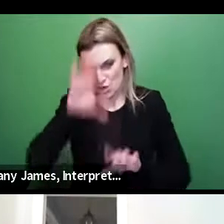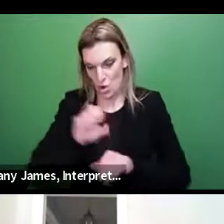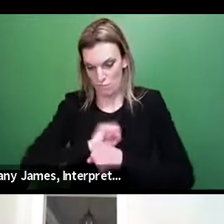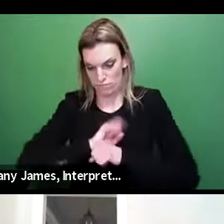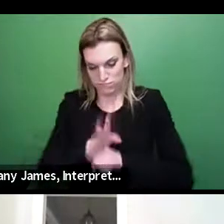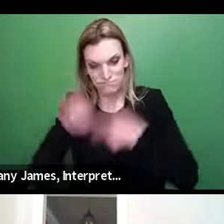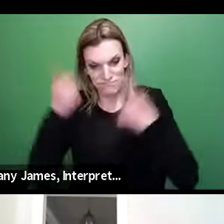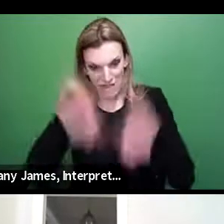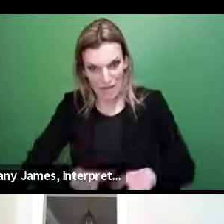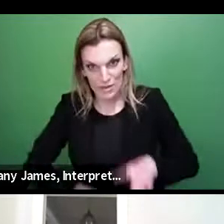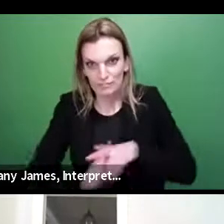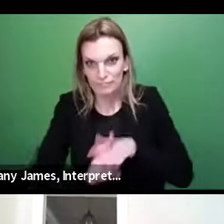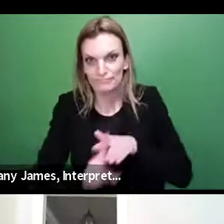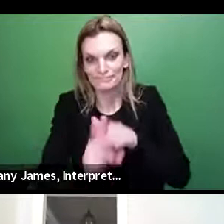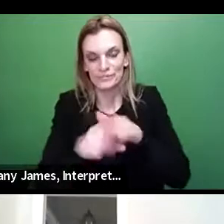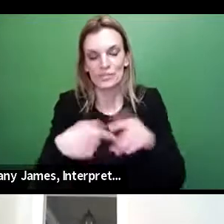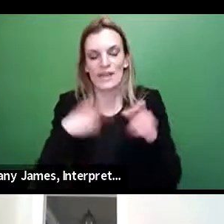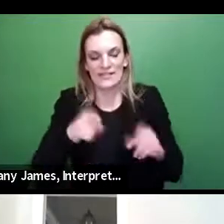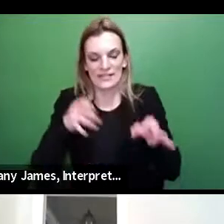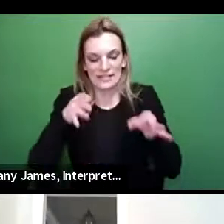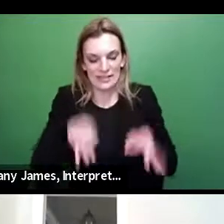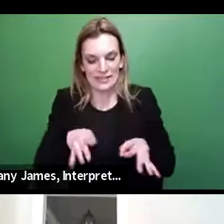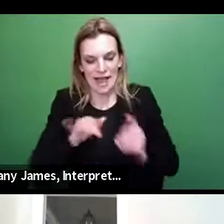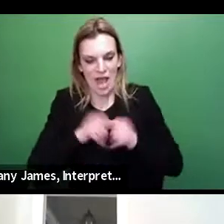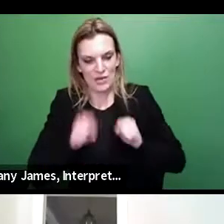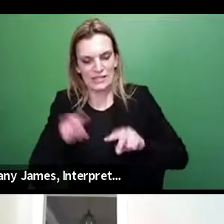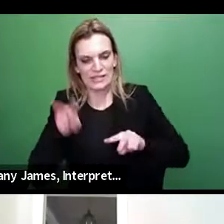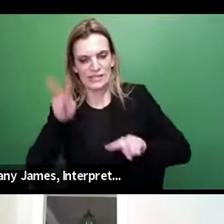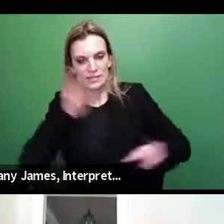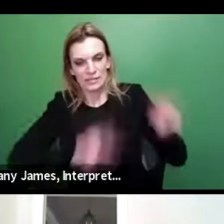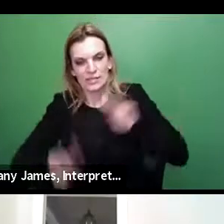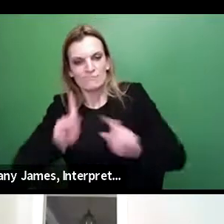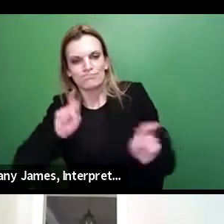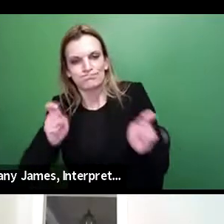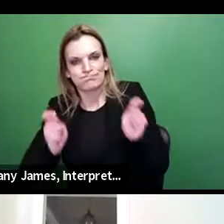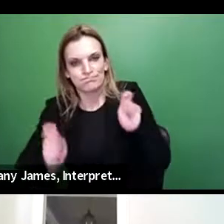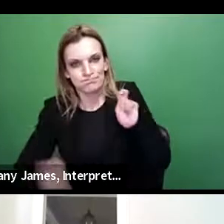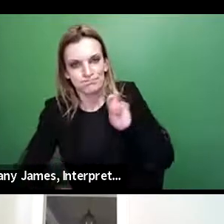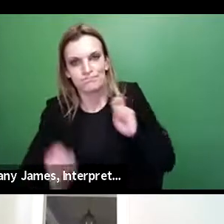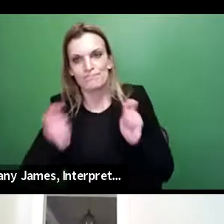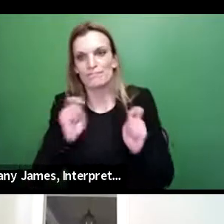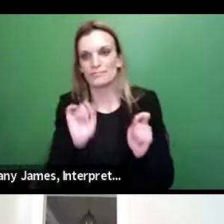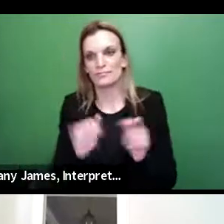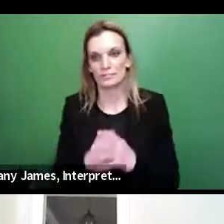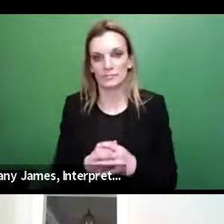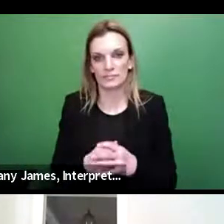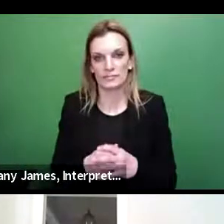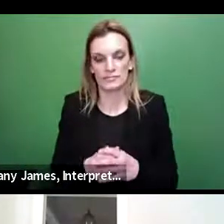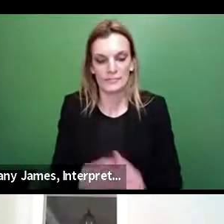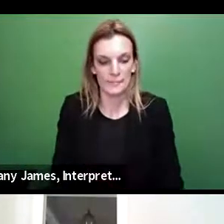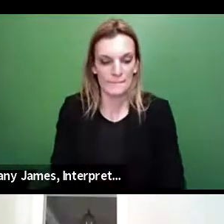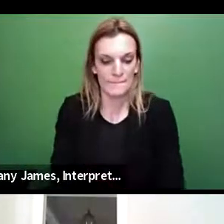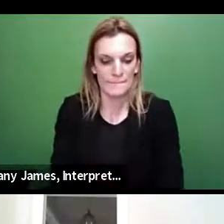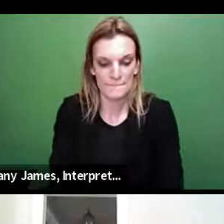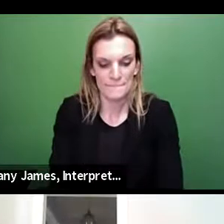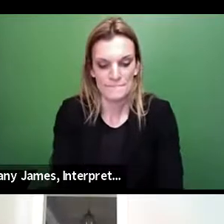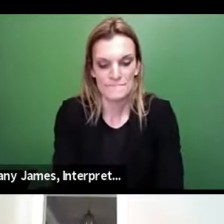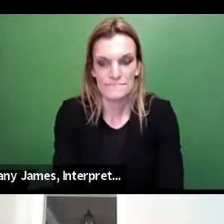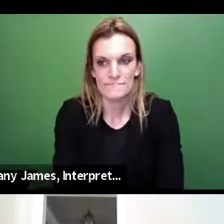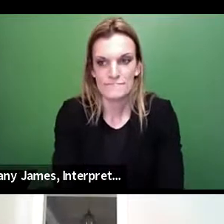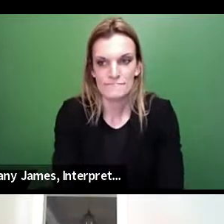and changes in our state. Our COVID-19 response strategies were grounded in